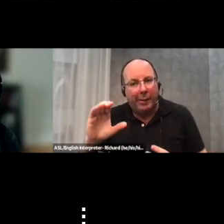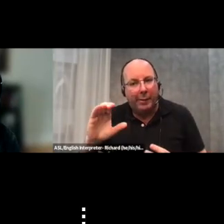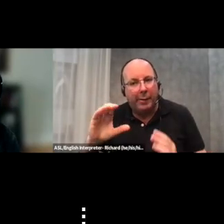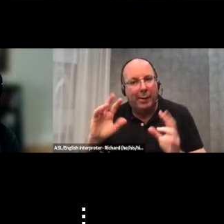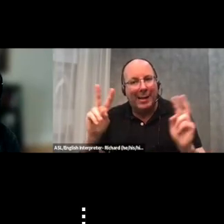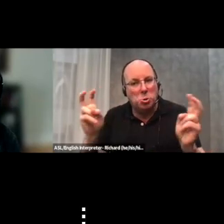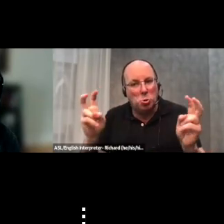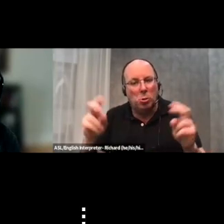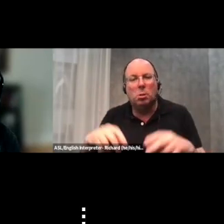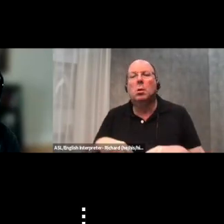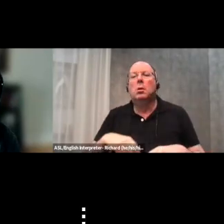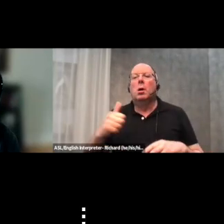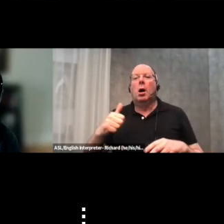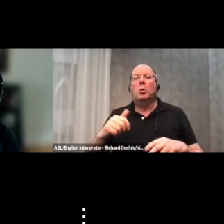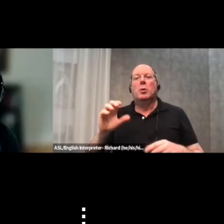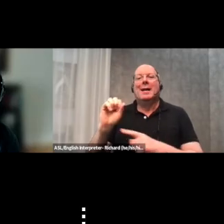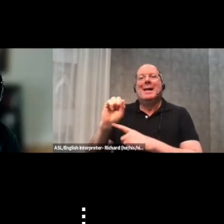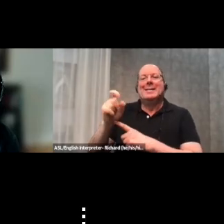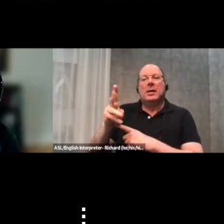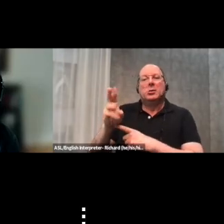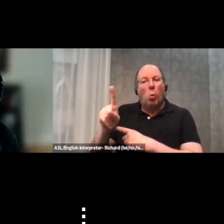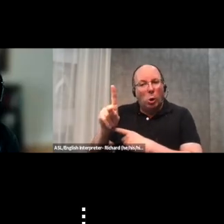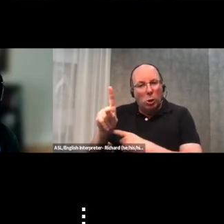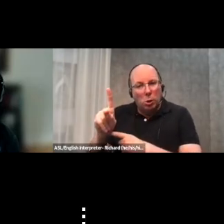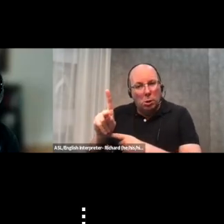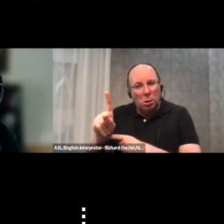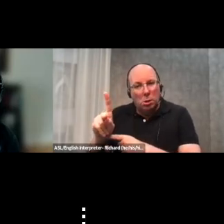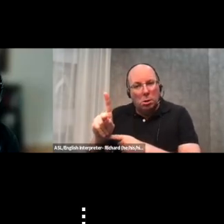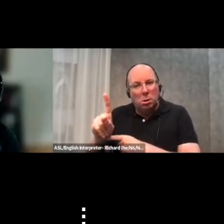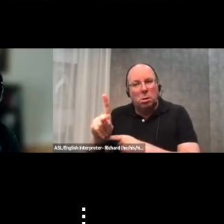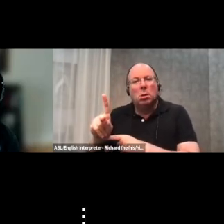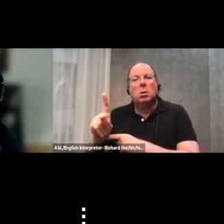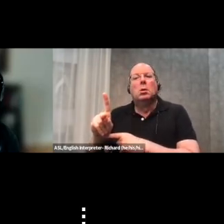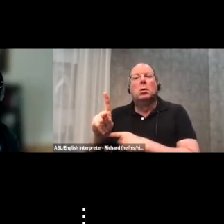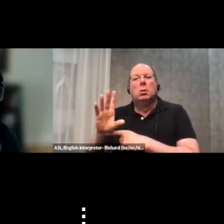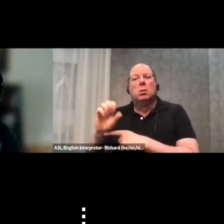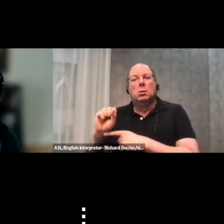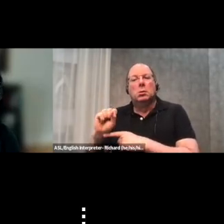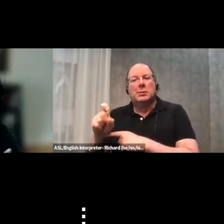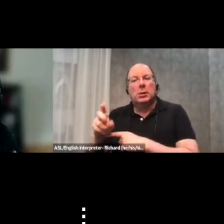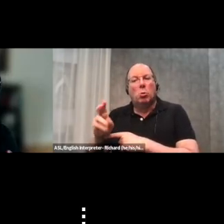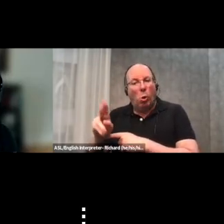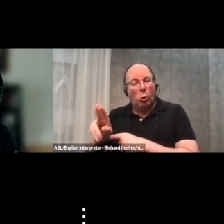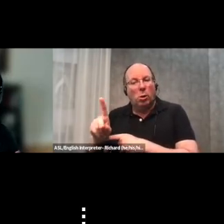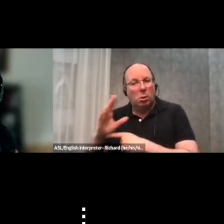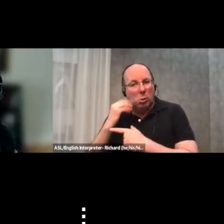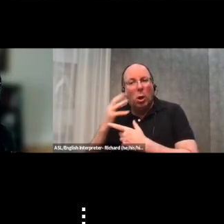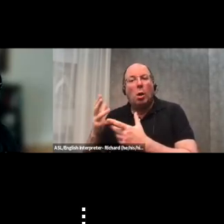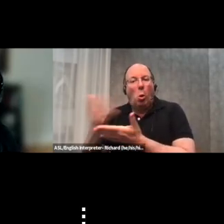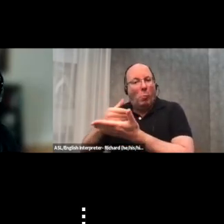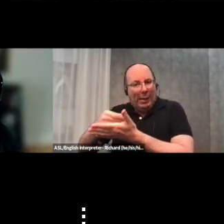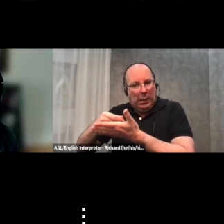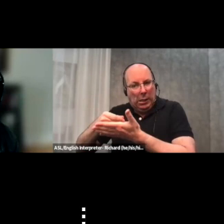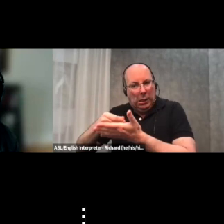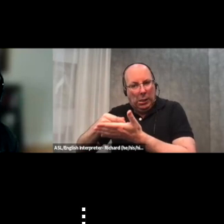There's also power dynamics in sex work. So the sex worker is, trying to make money or make a living or